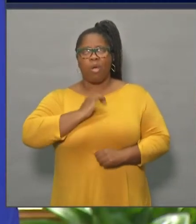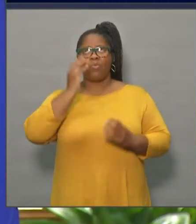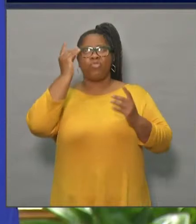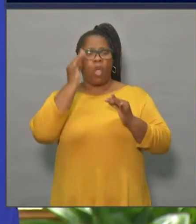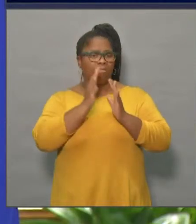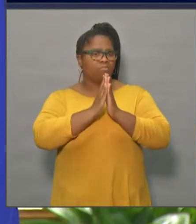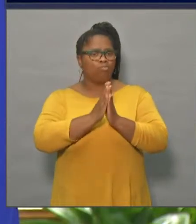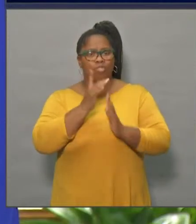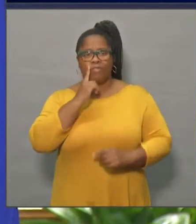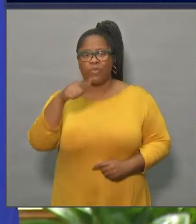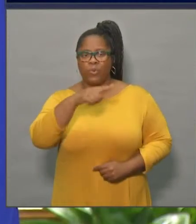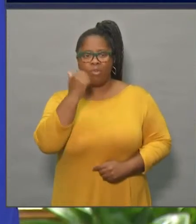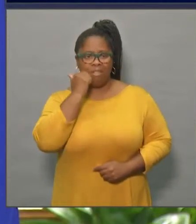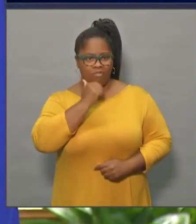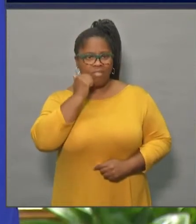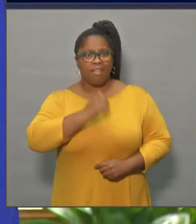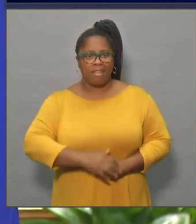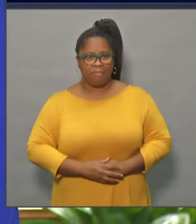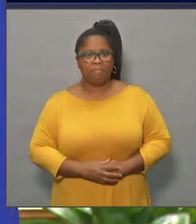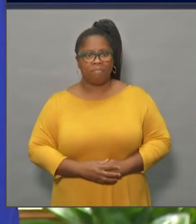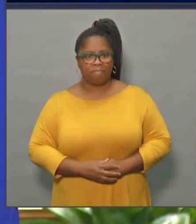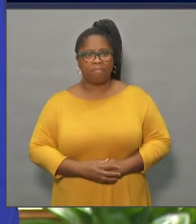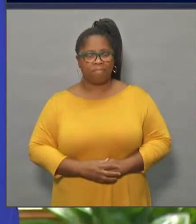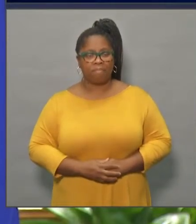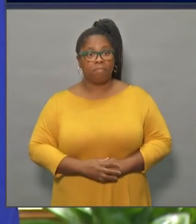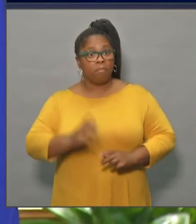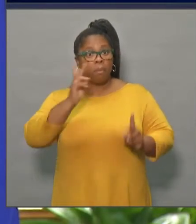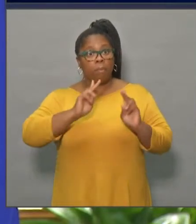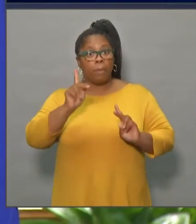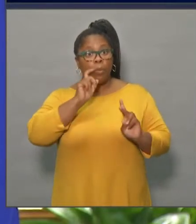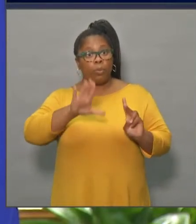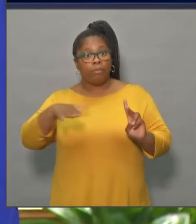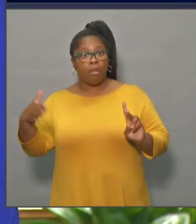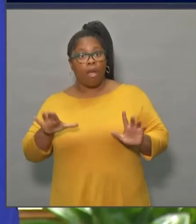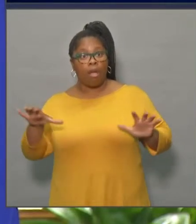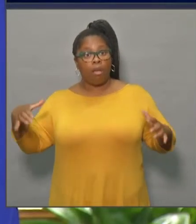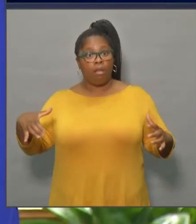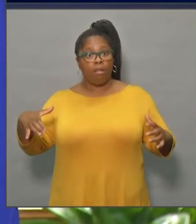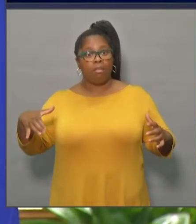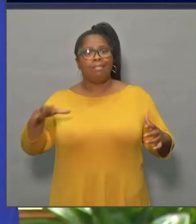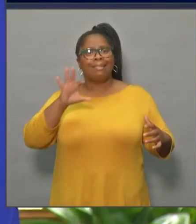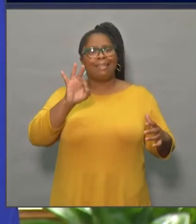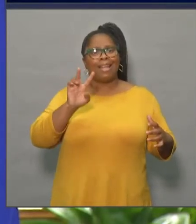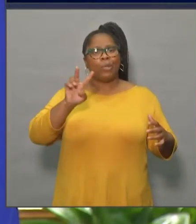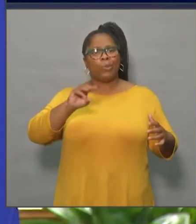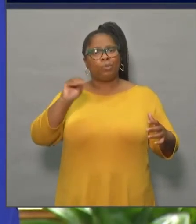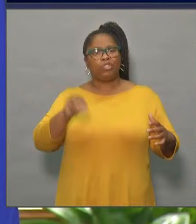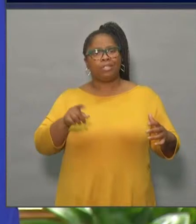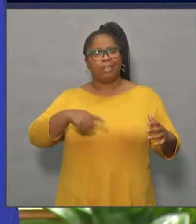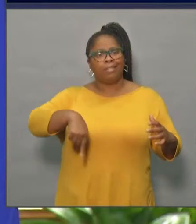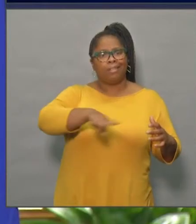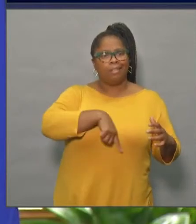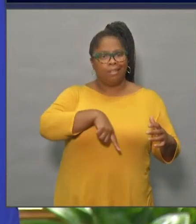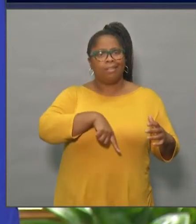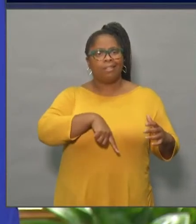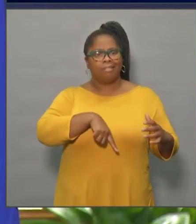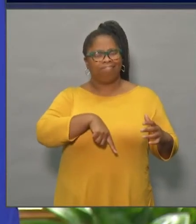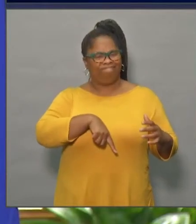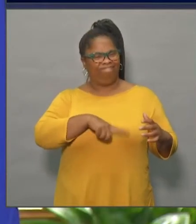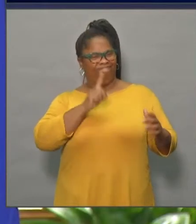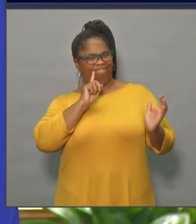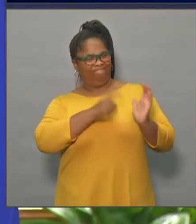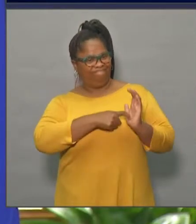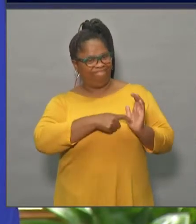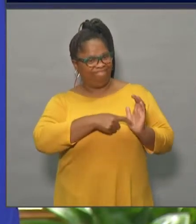every single day. 92% of the people who have died from COVID-19 continue to be a group